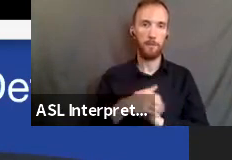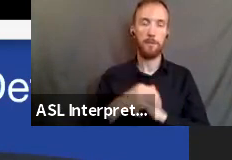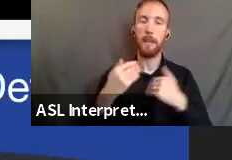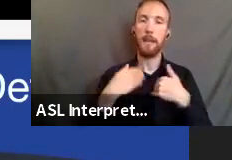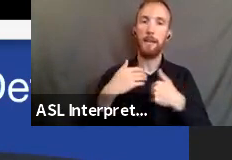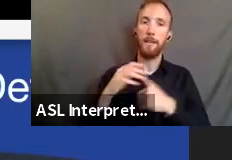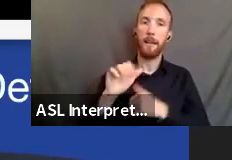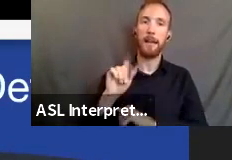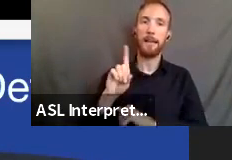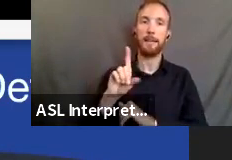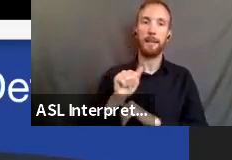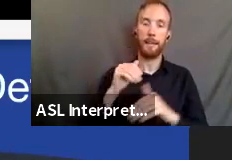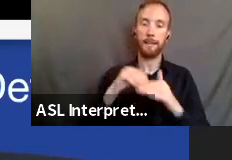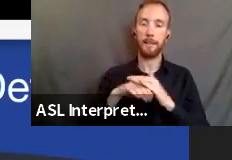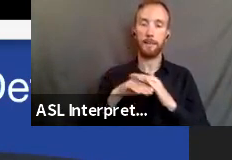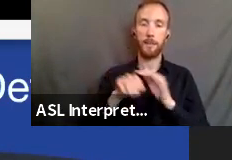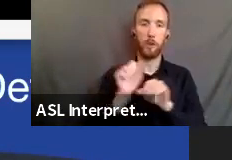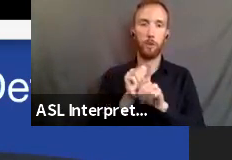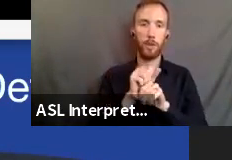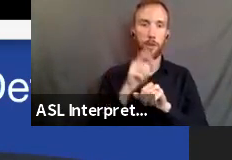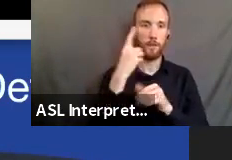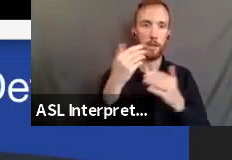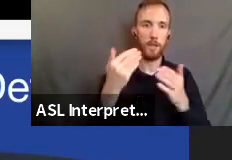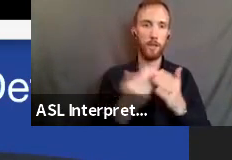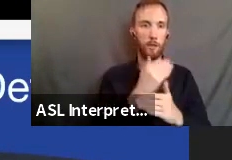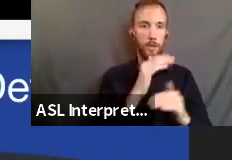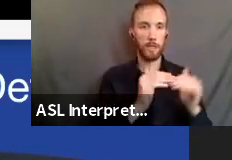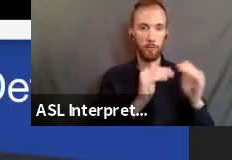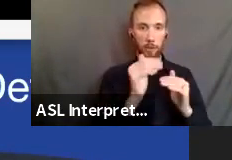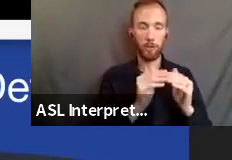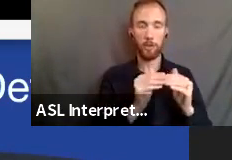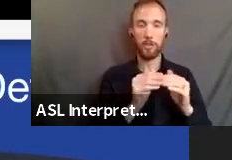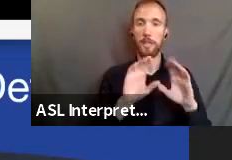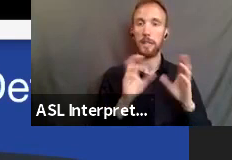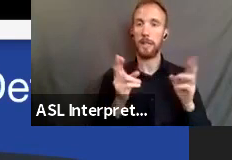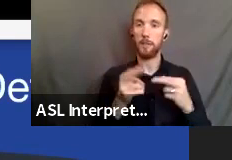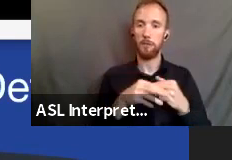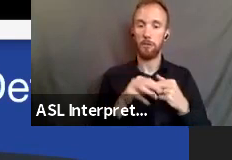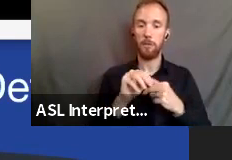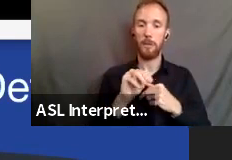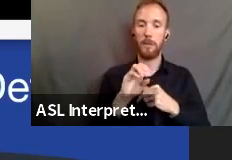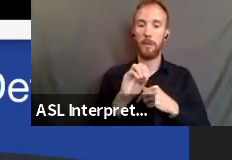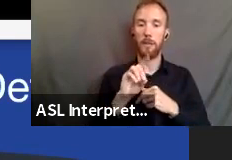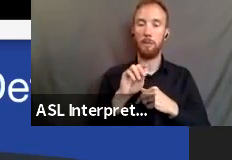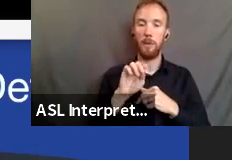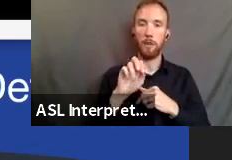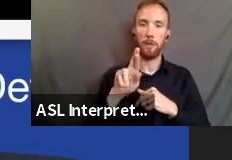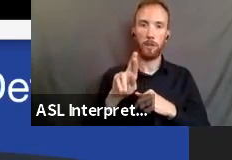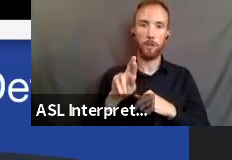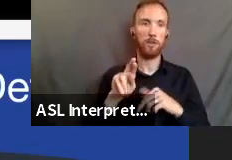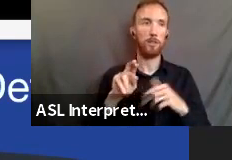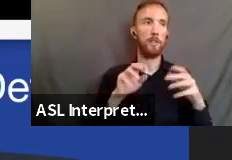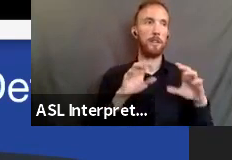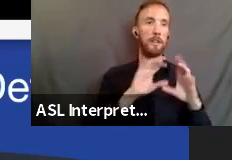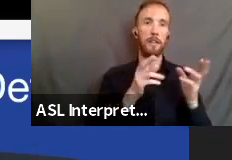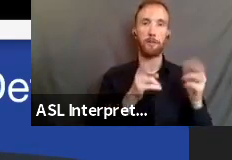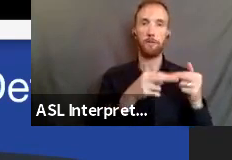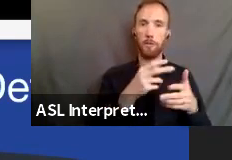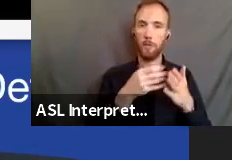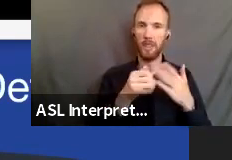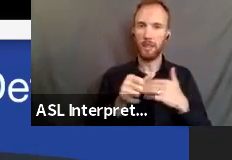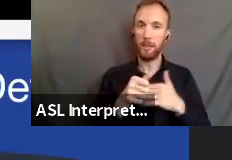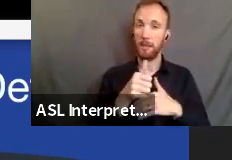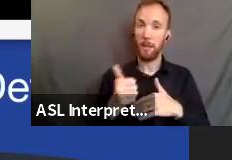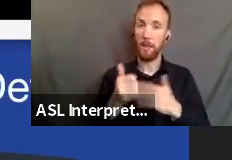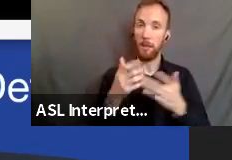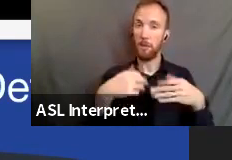construction the annexes classroom modulars student accommodation projects board of election improvements and critical repairs for